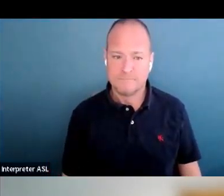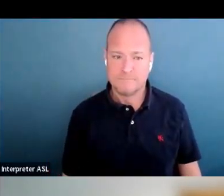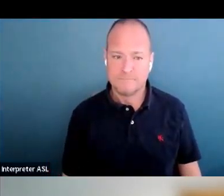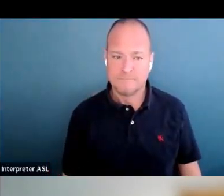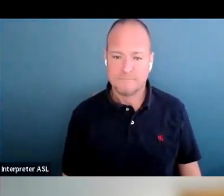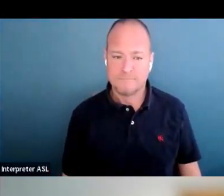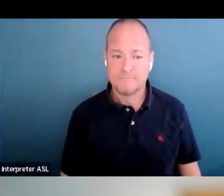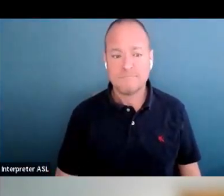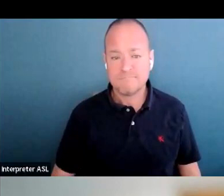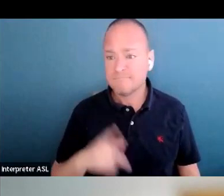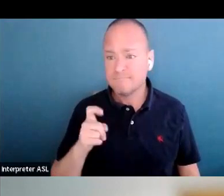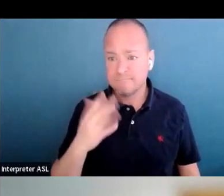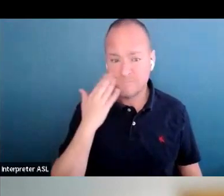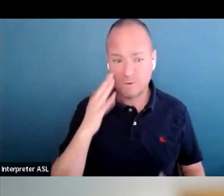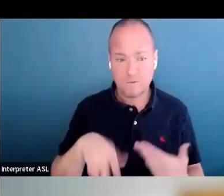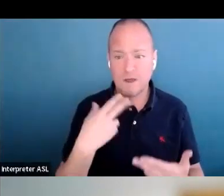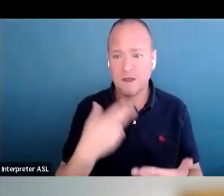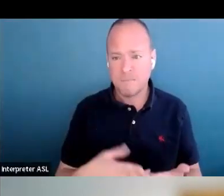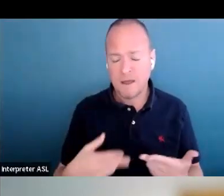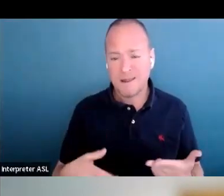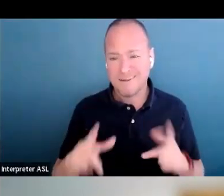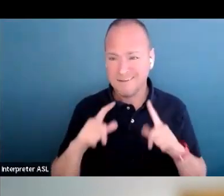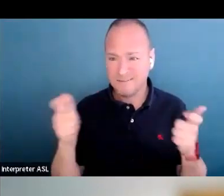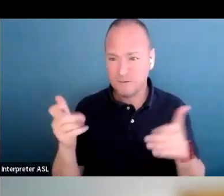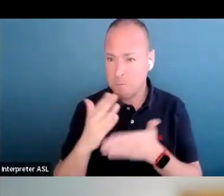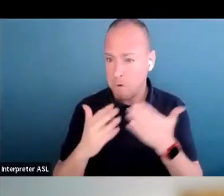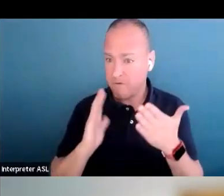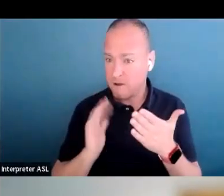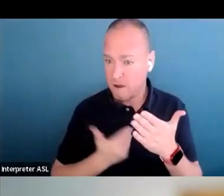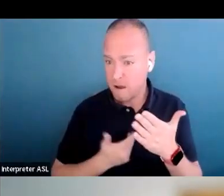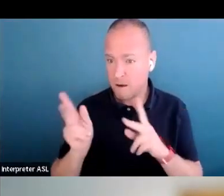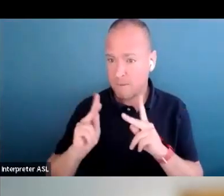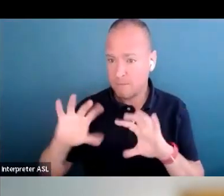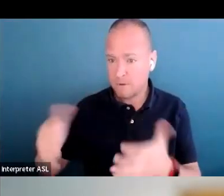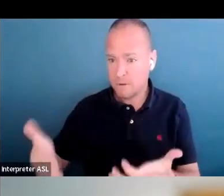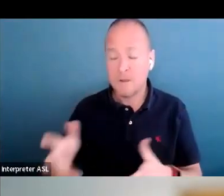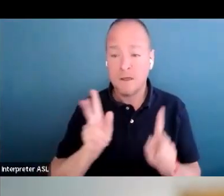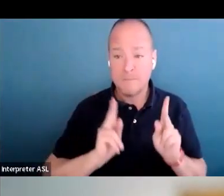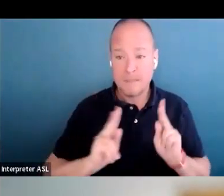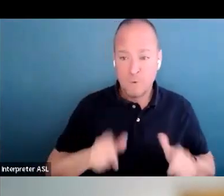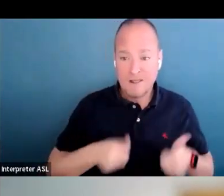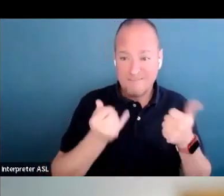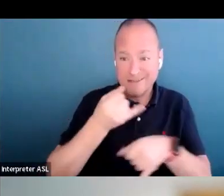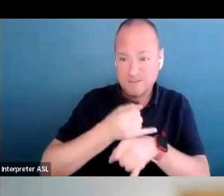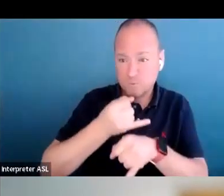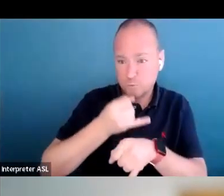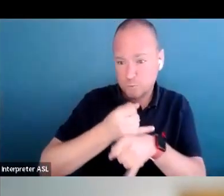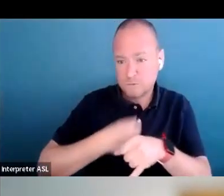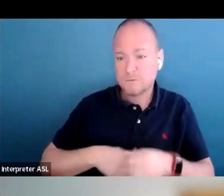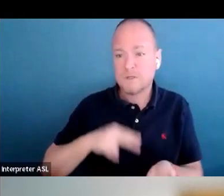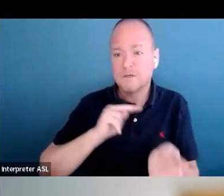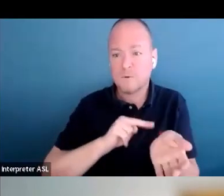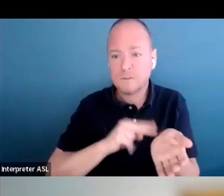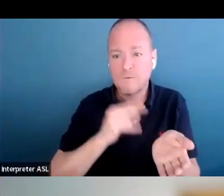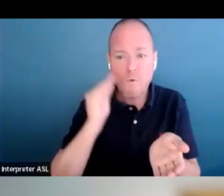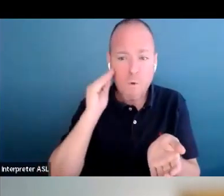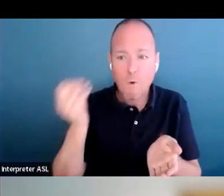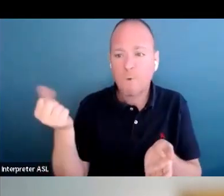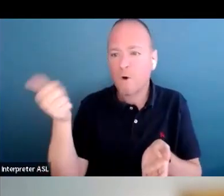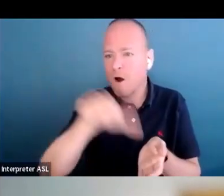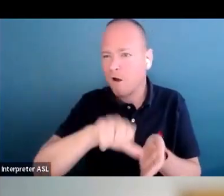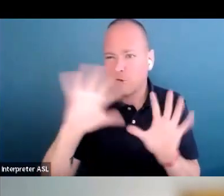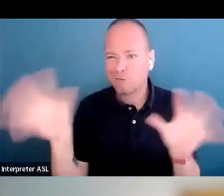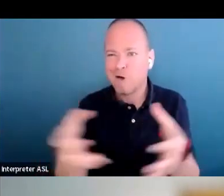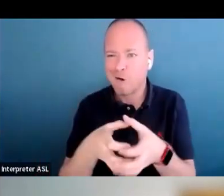And we need to know about a significant part of our population, people who live in institutions, nursing homes, or other congregate